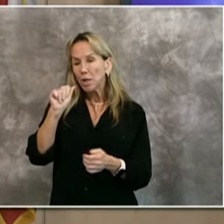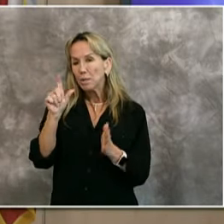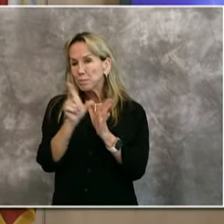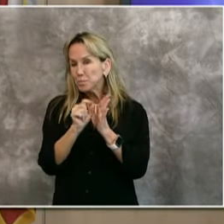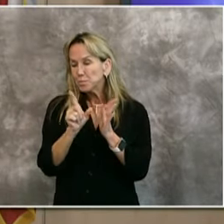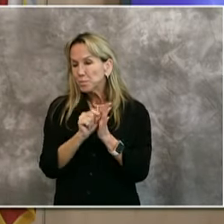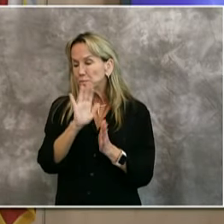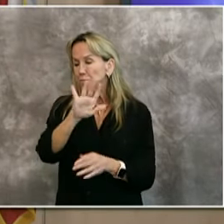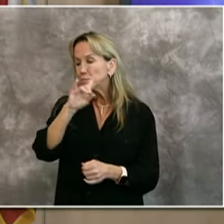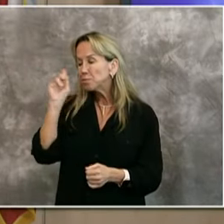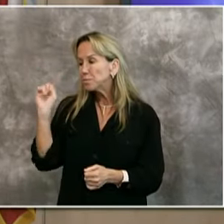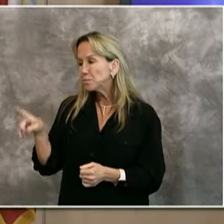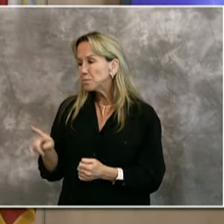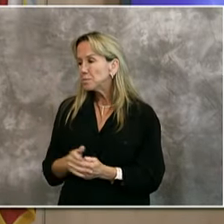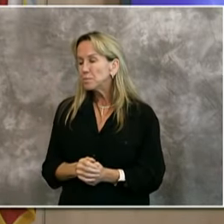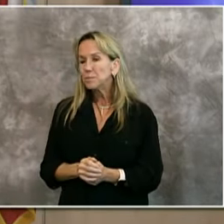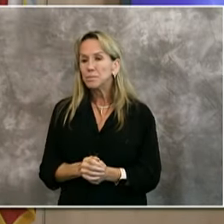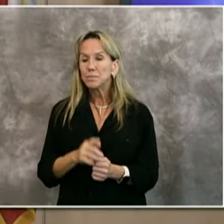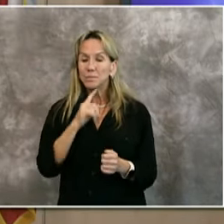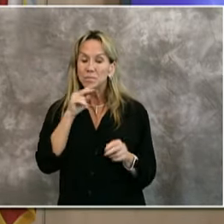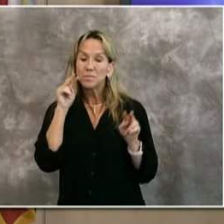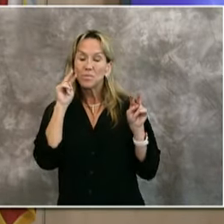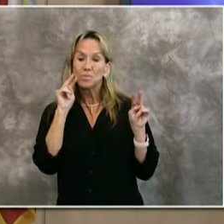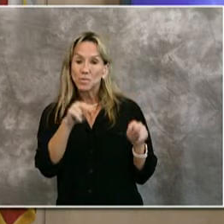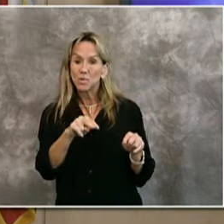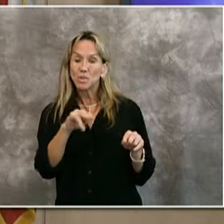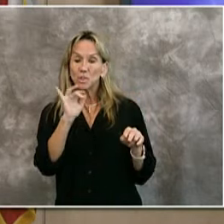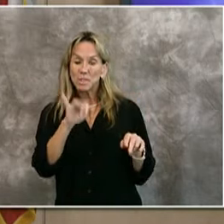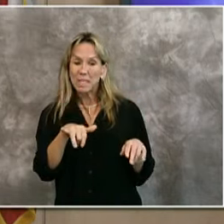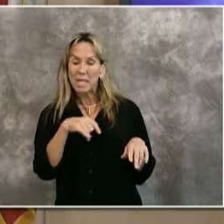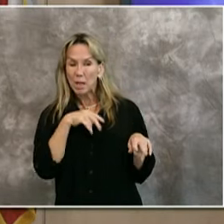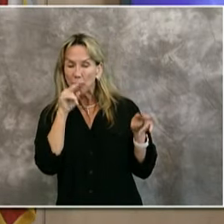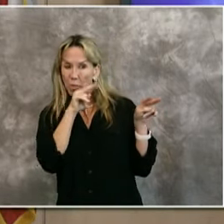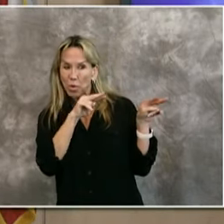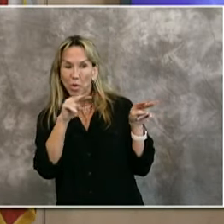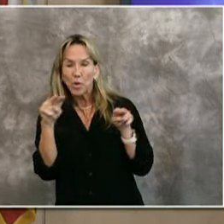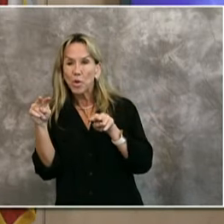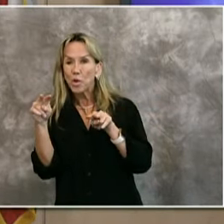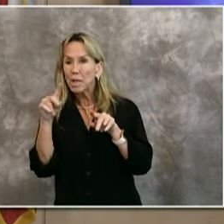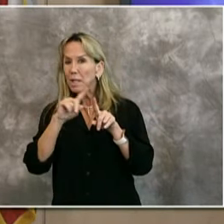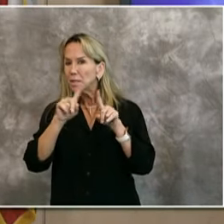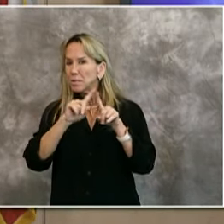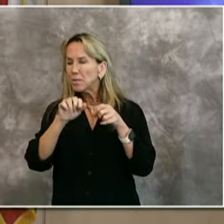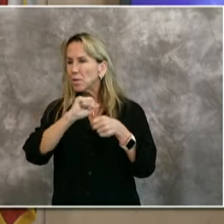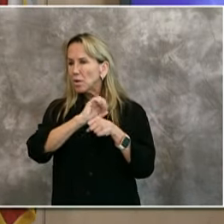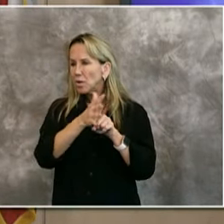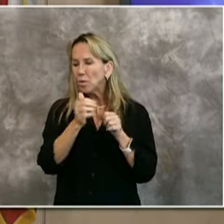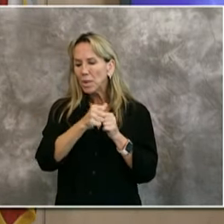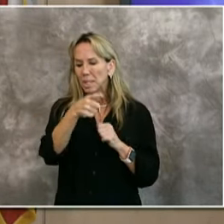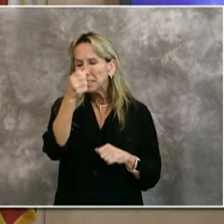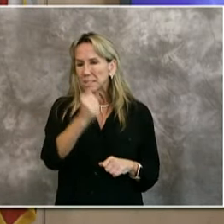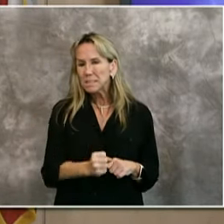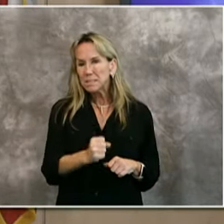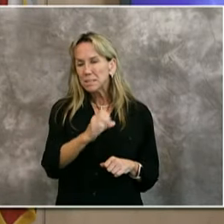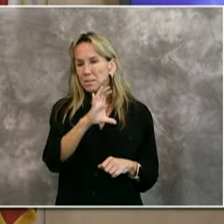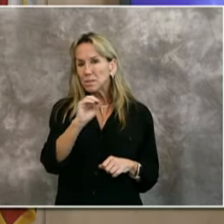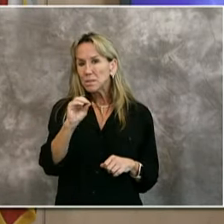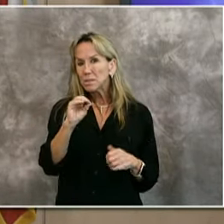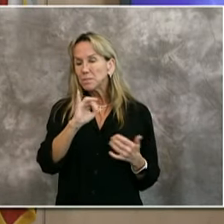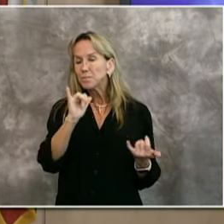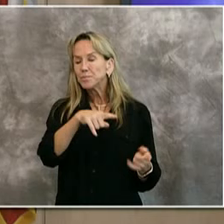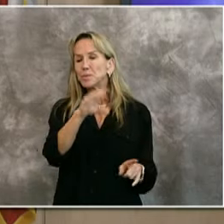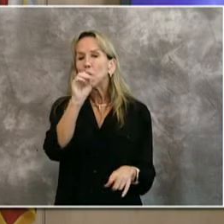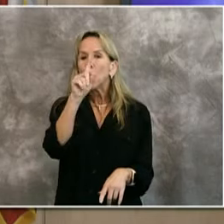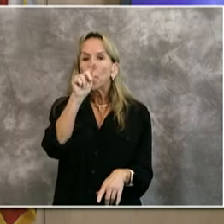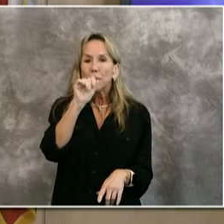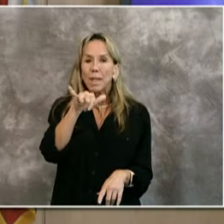Hi. According to the county dashboard, COVID-19 cases remain higher in border and South County communities like Otay